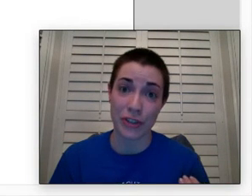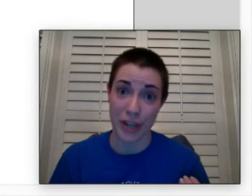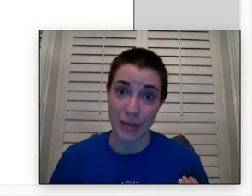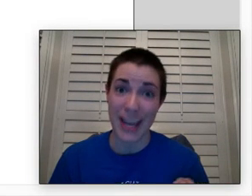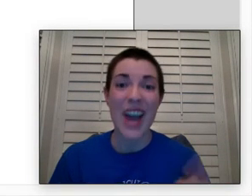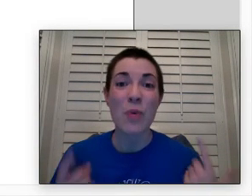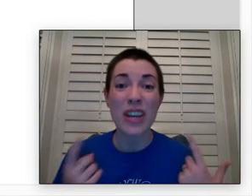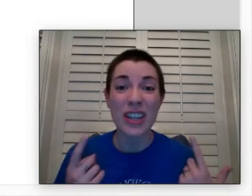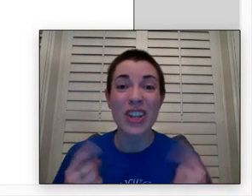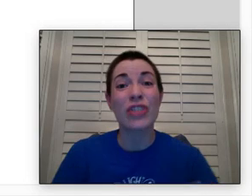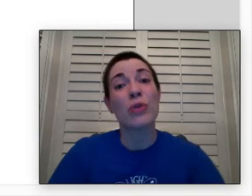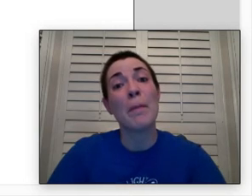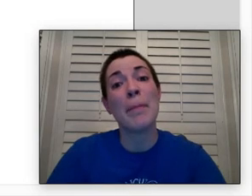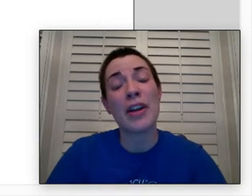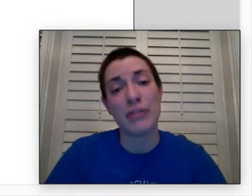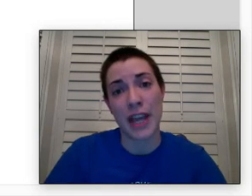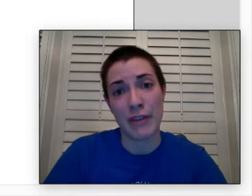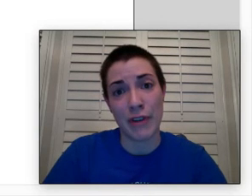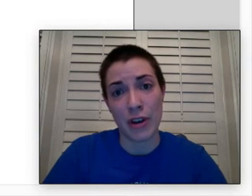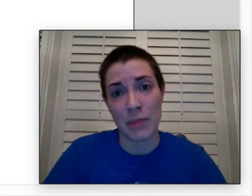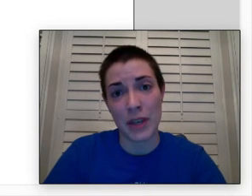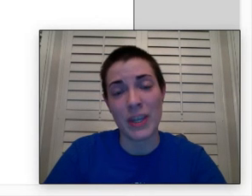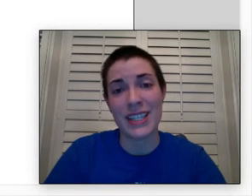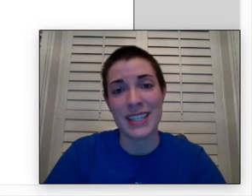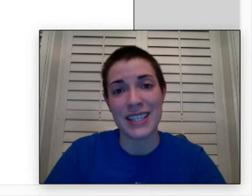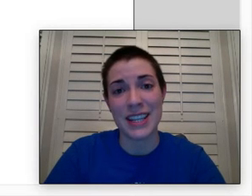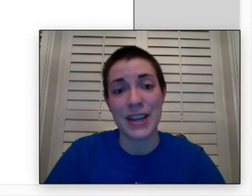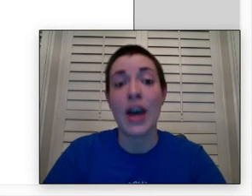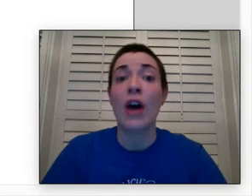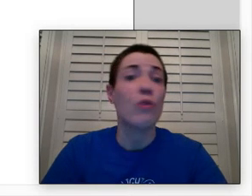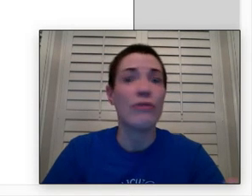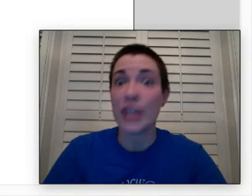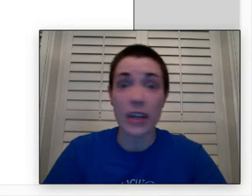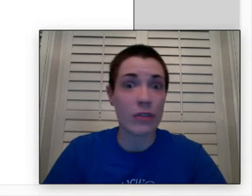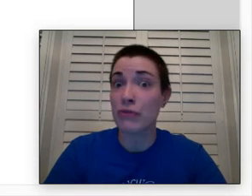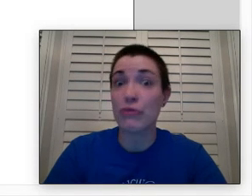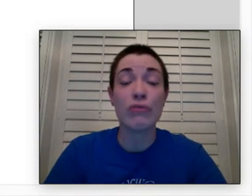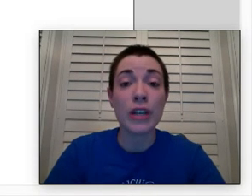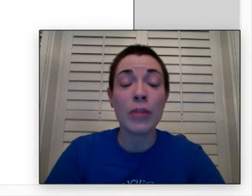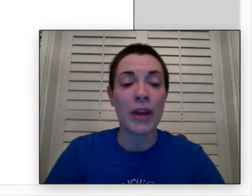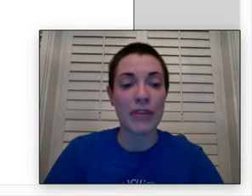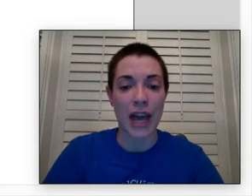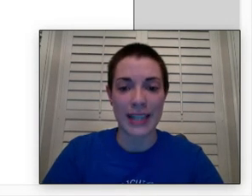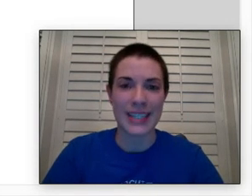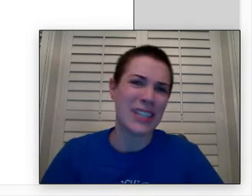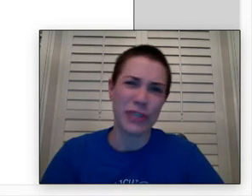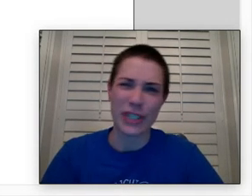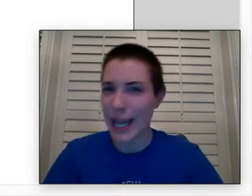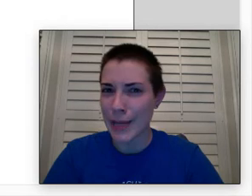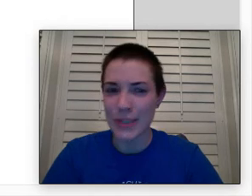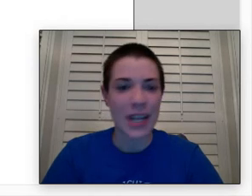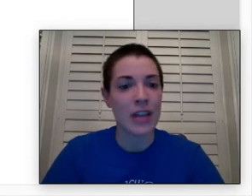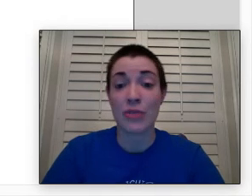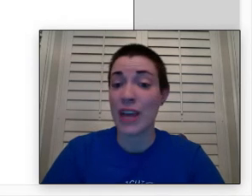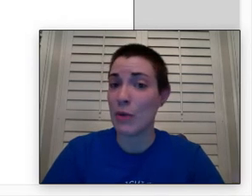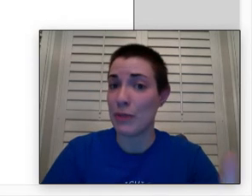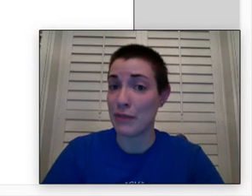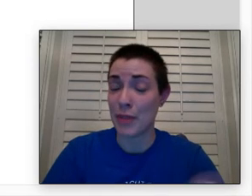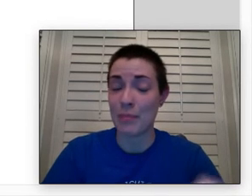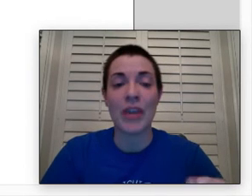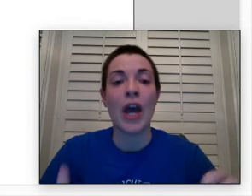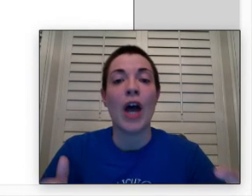field trip. We're going to look through a butterfly farm and we get to see videos of real butterflies and different types. So that will